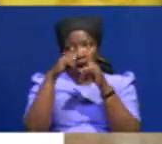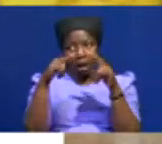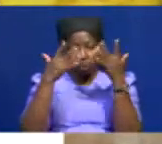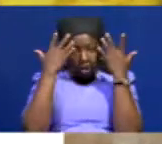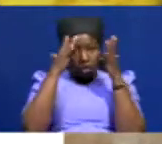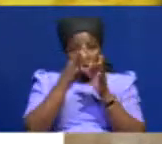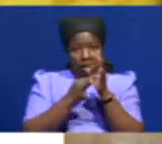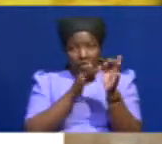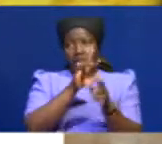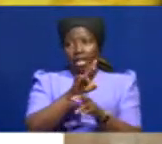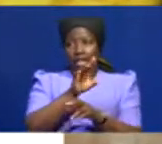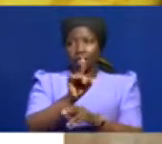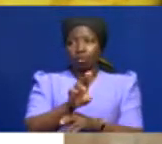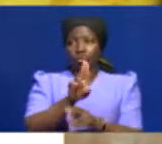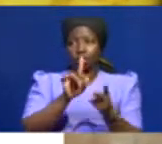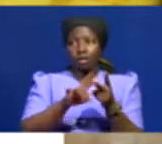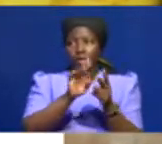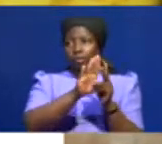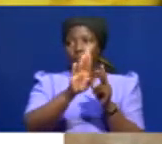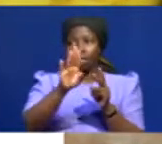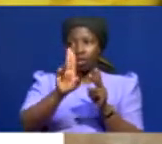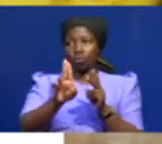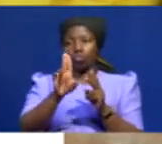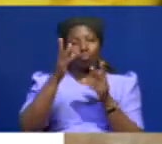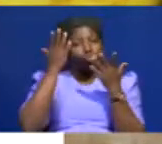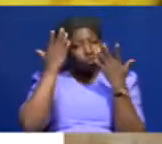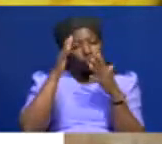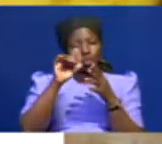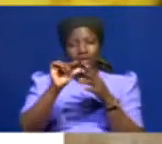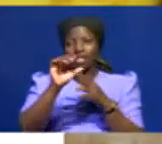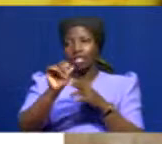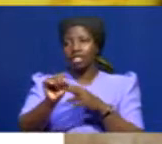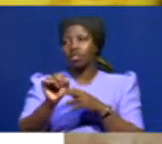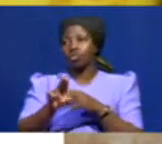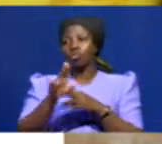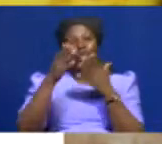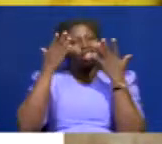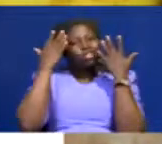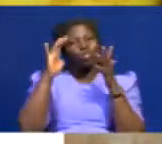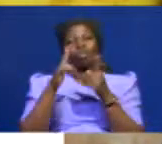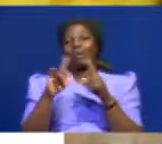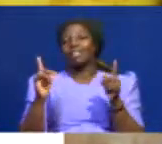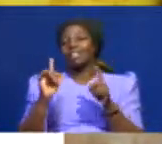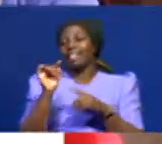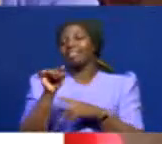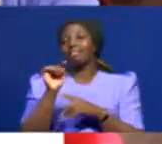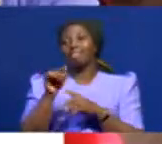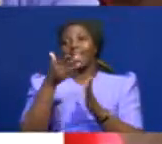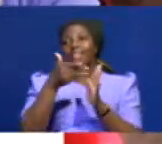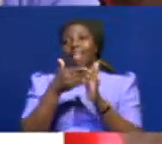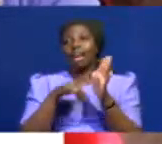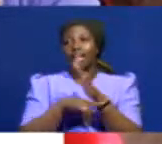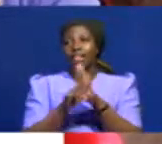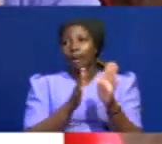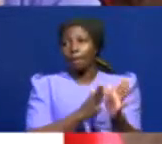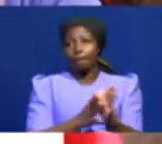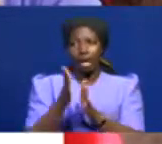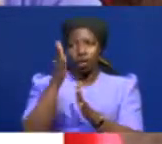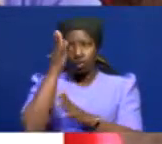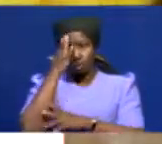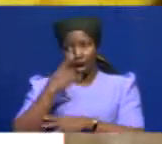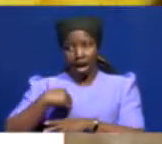RDU, atujui kama itakuwa BBU, atujui kama itakuwa GSU, lakini hiyo kitu iko kwa plan. Najua sisi hatuwezi